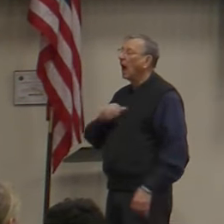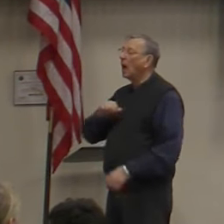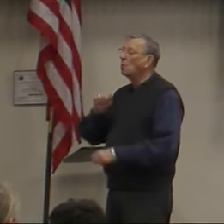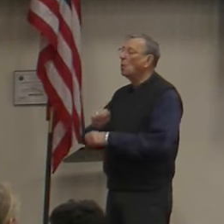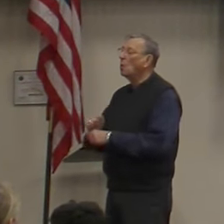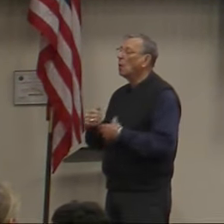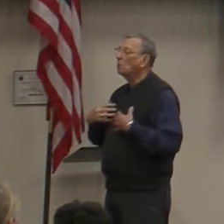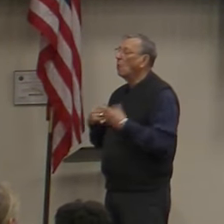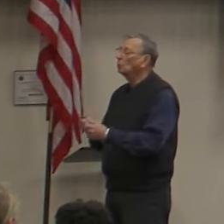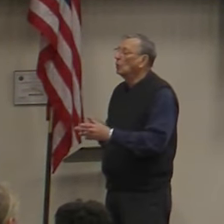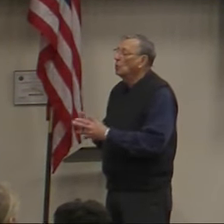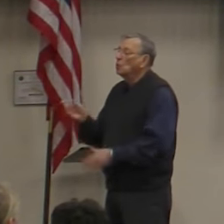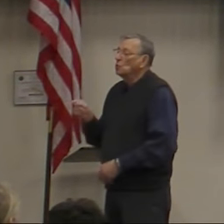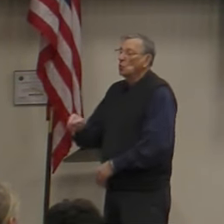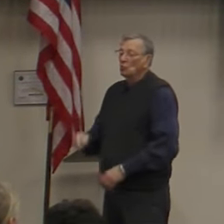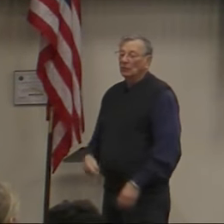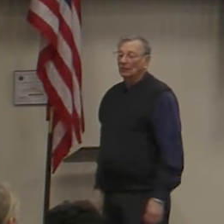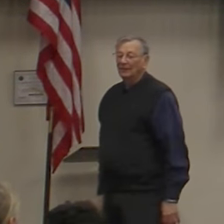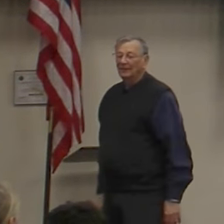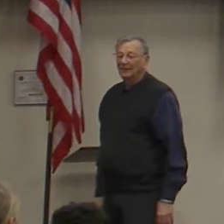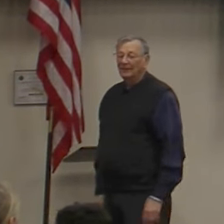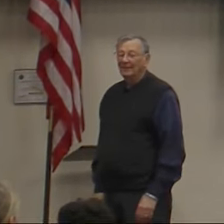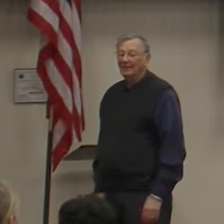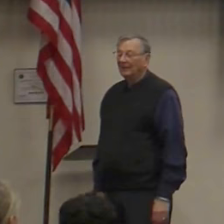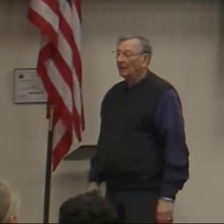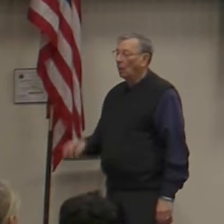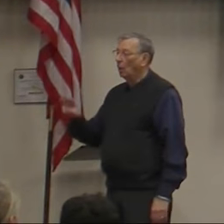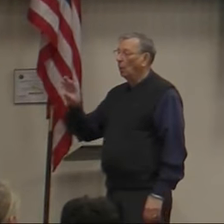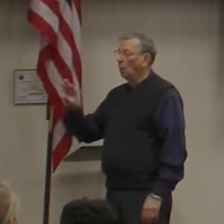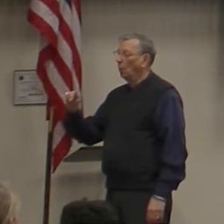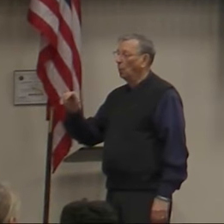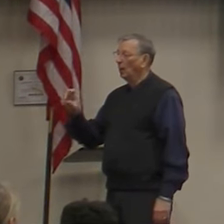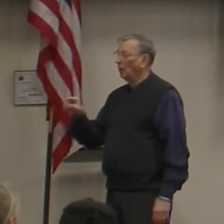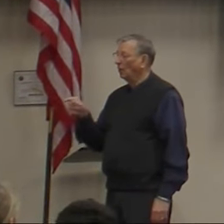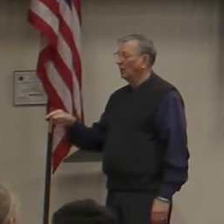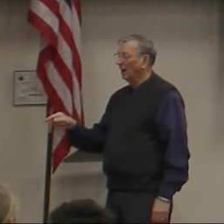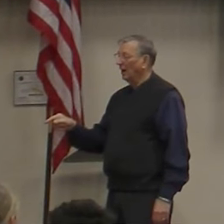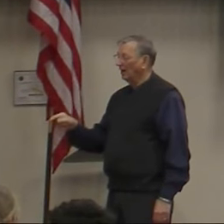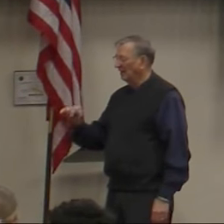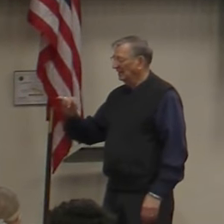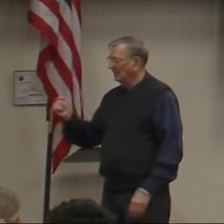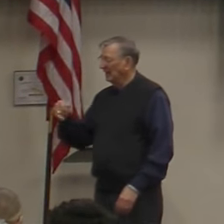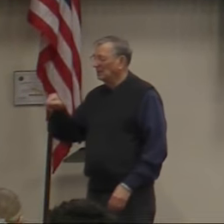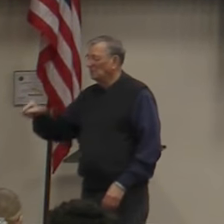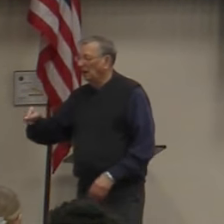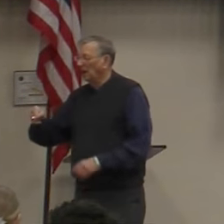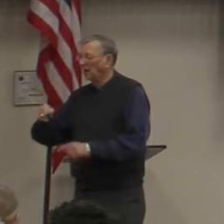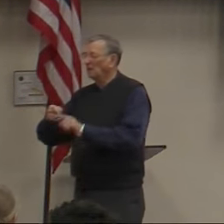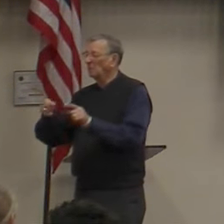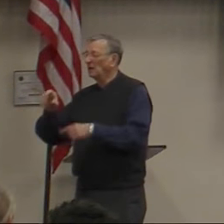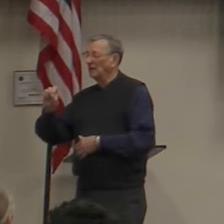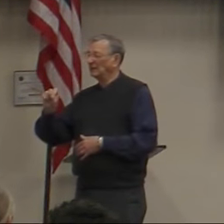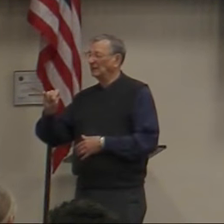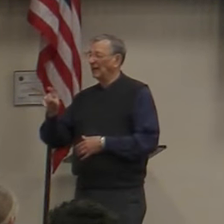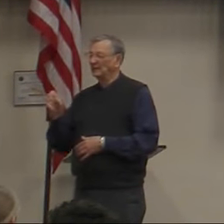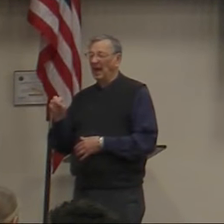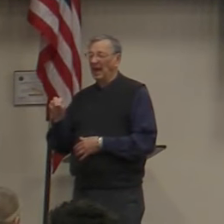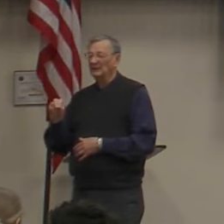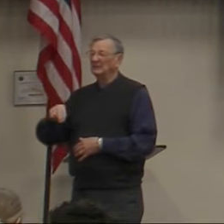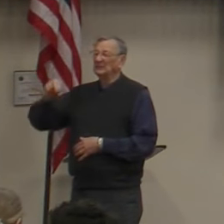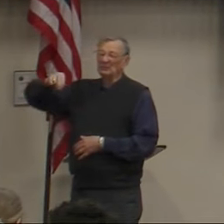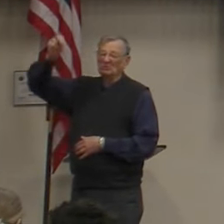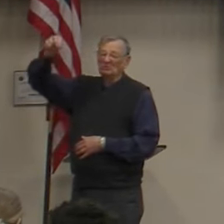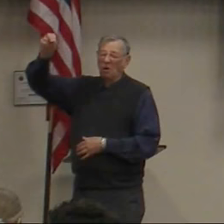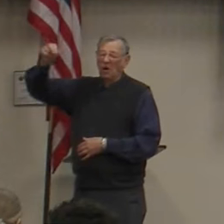boldly through you. There was the widow of Zarephath. Jezebel was from a region called Sidon. Zarephath was one of the